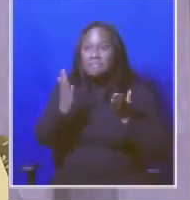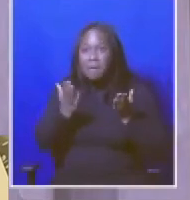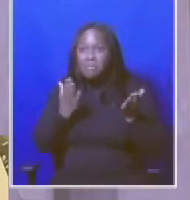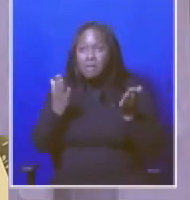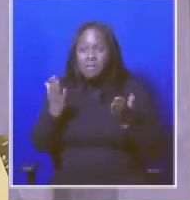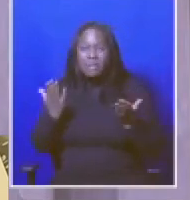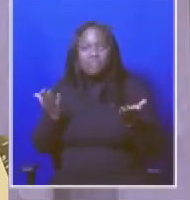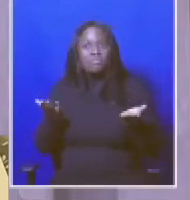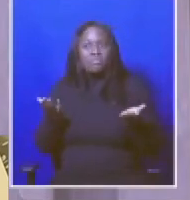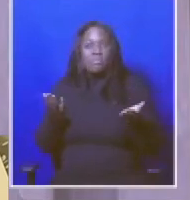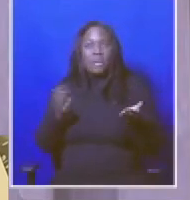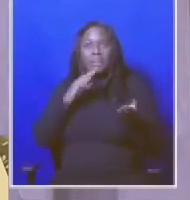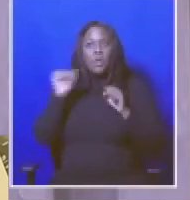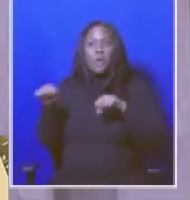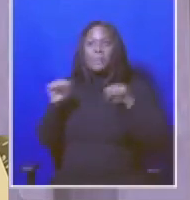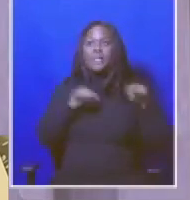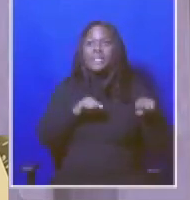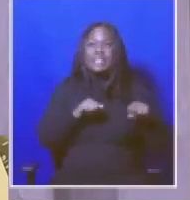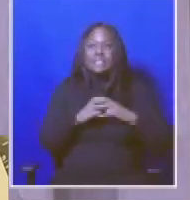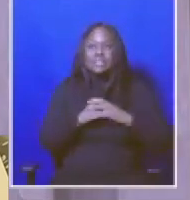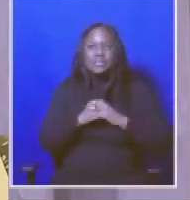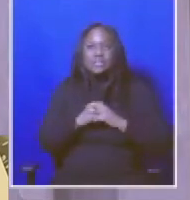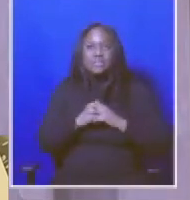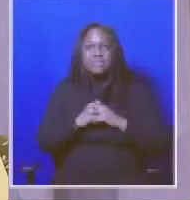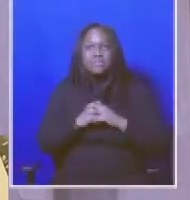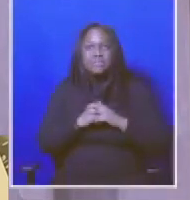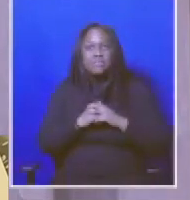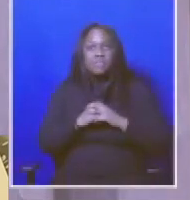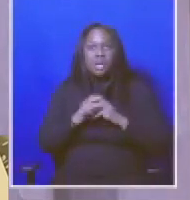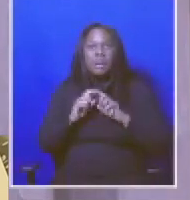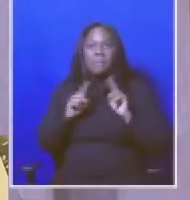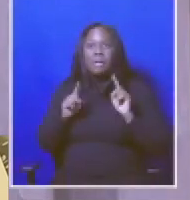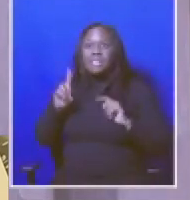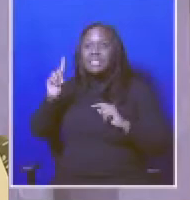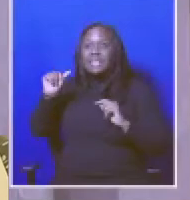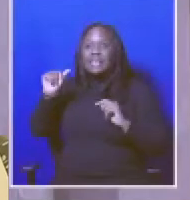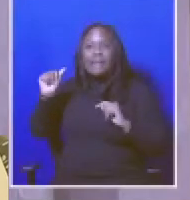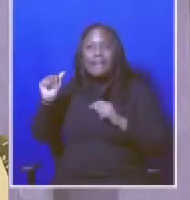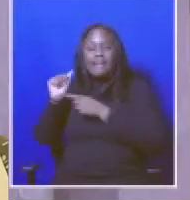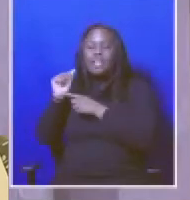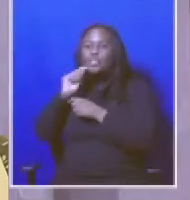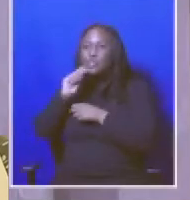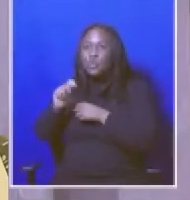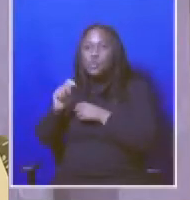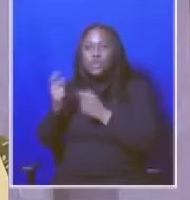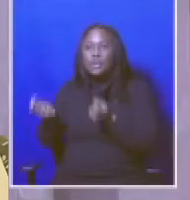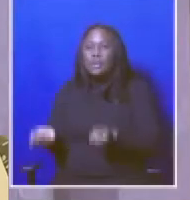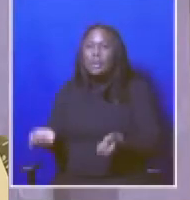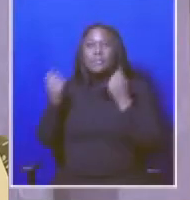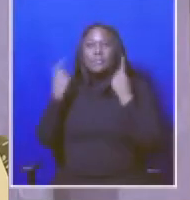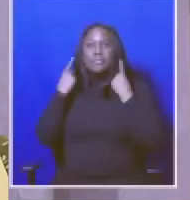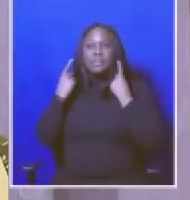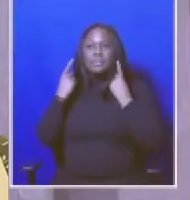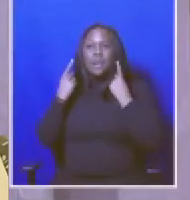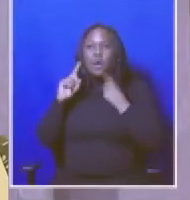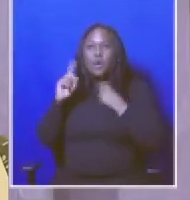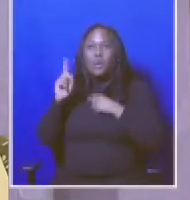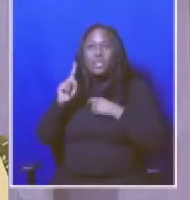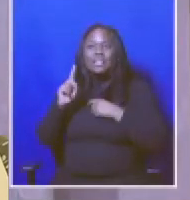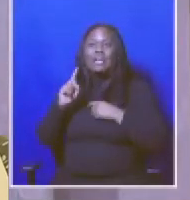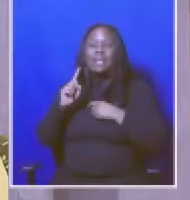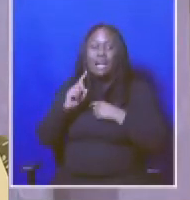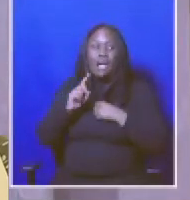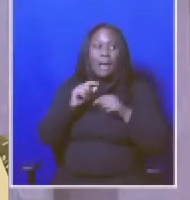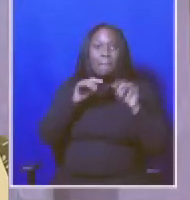So it's just that sometimes the DA doesn't understand the issue of cadre development,